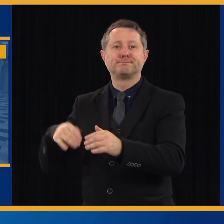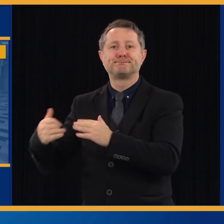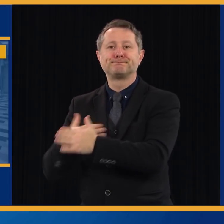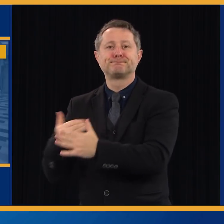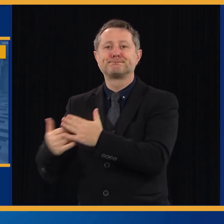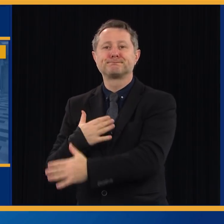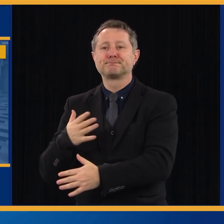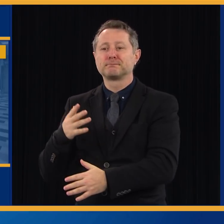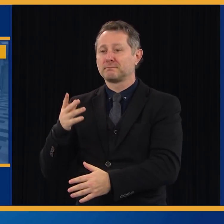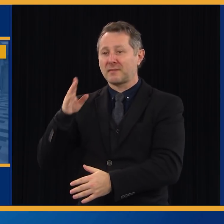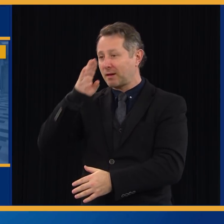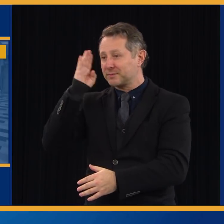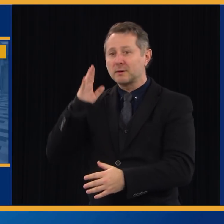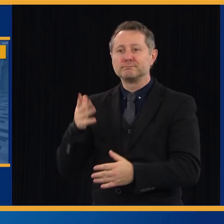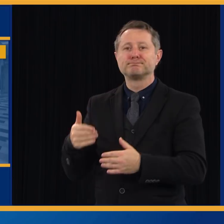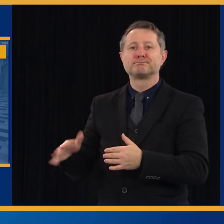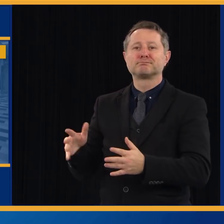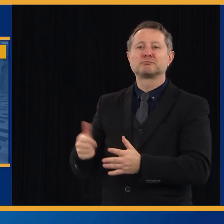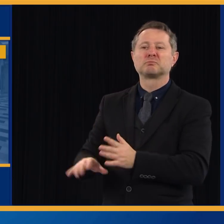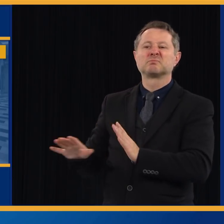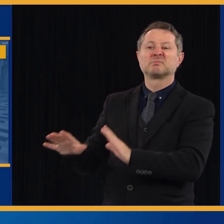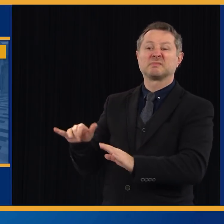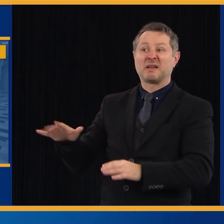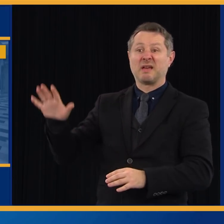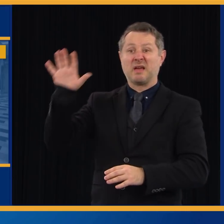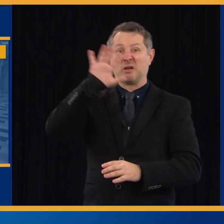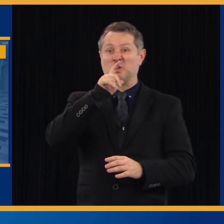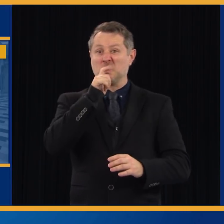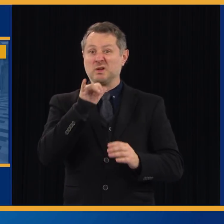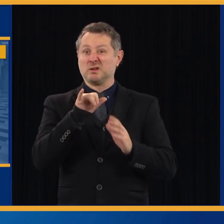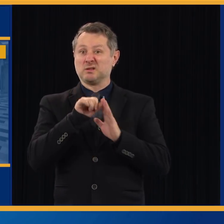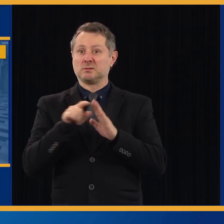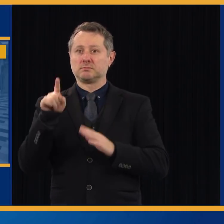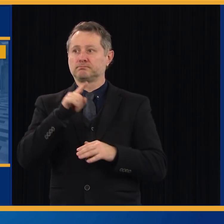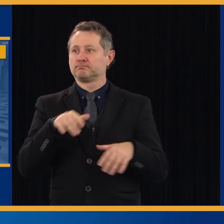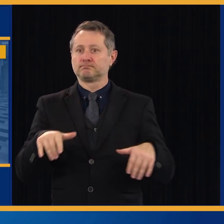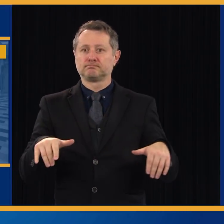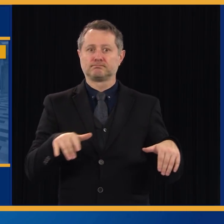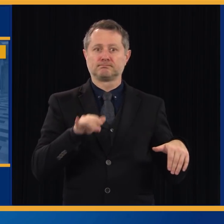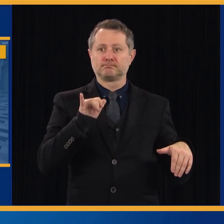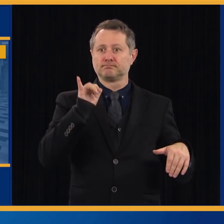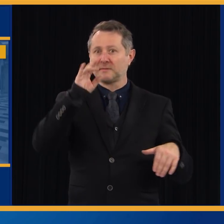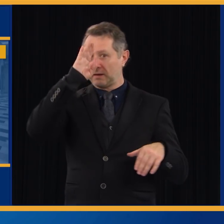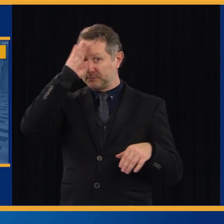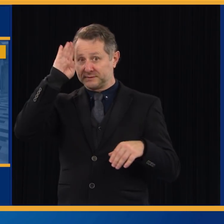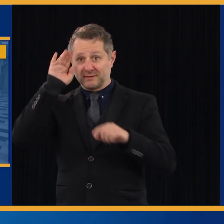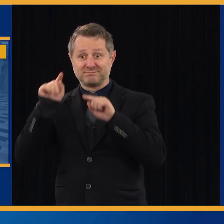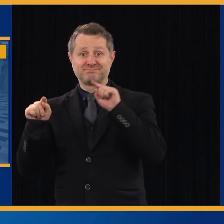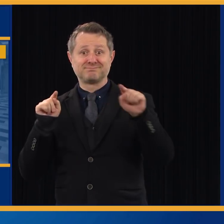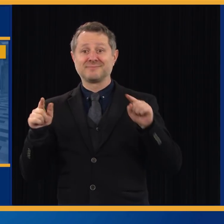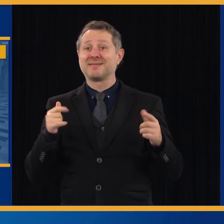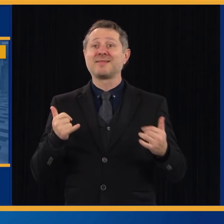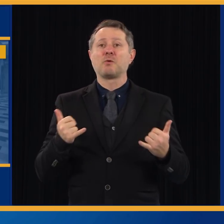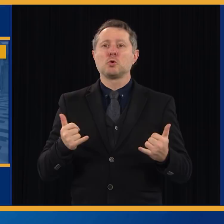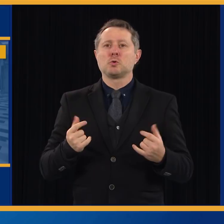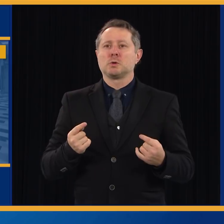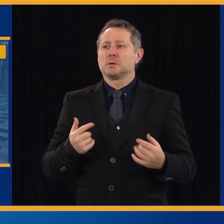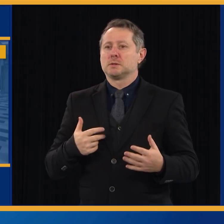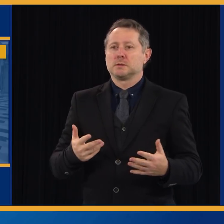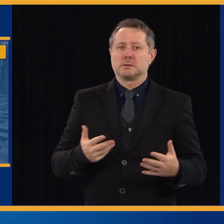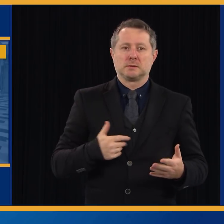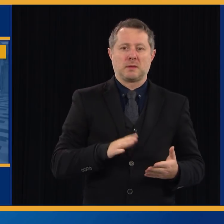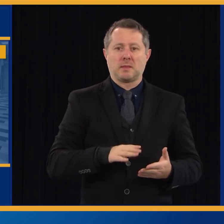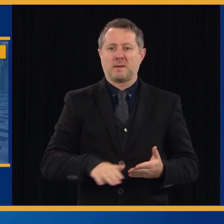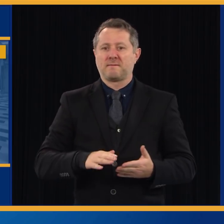procedure. In those parts of the state and in those hospitals where the hospitals are laying off people because they're so